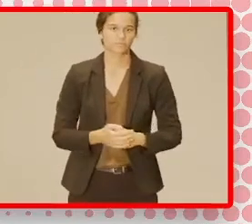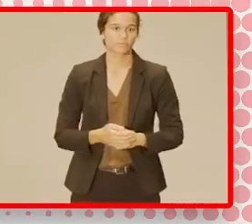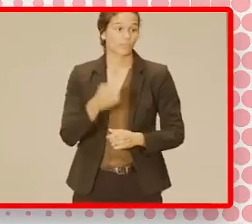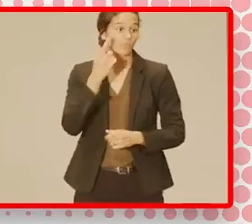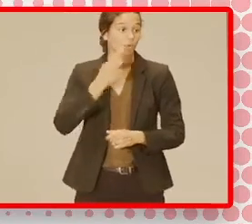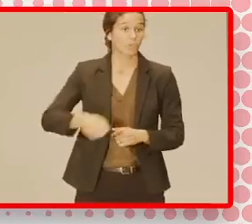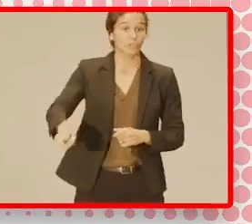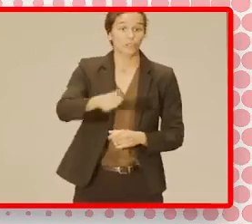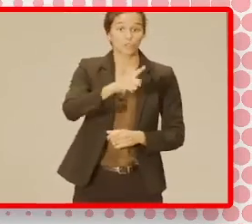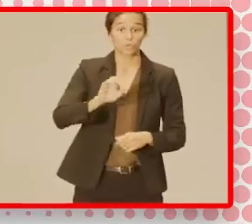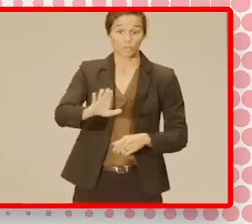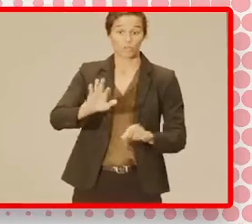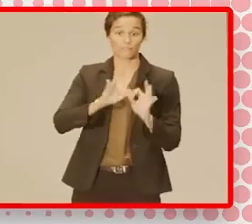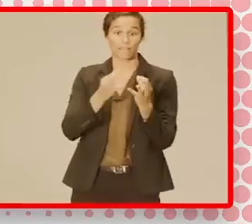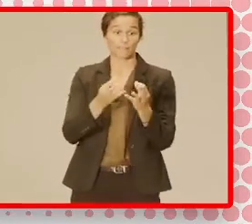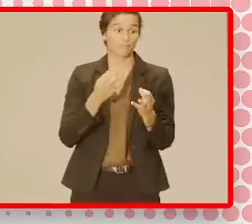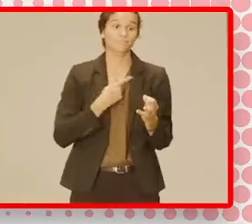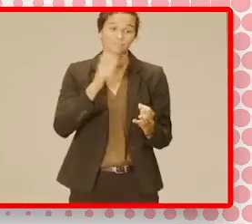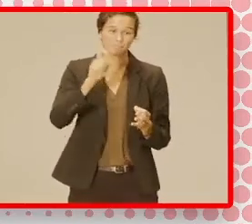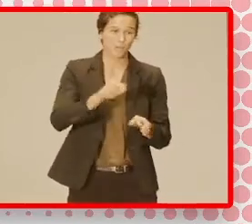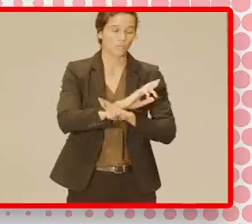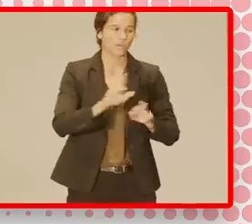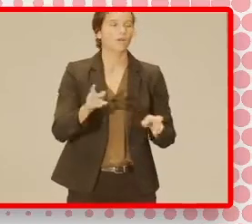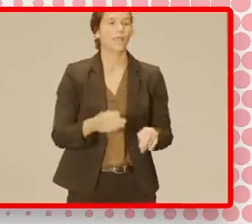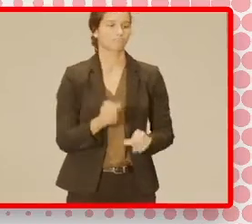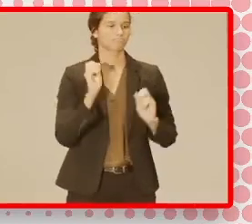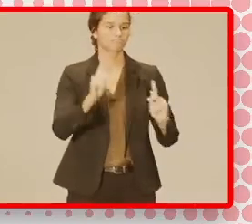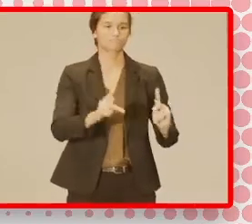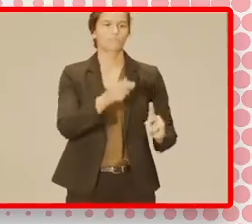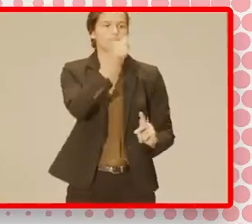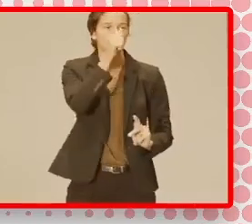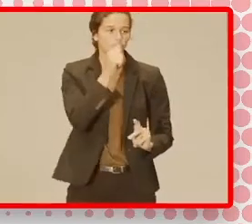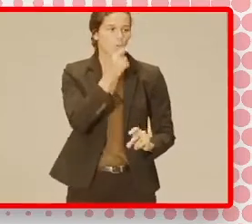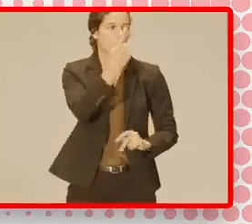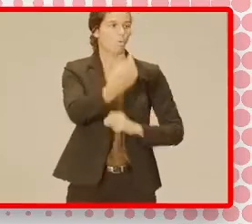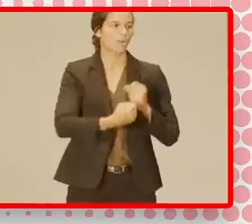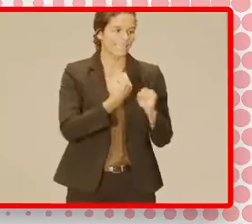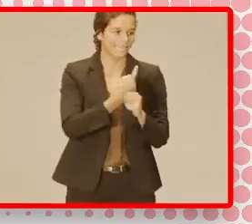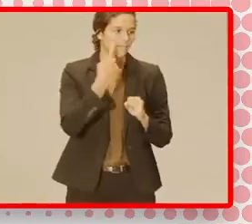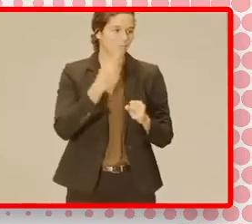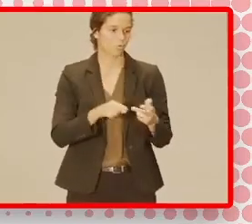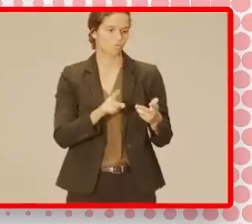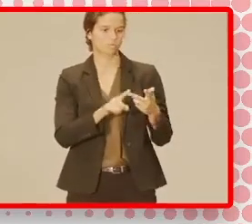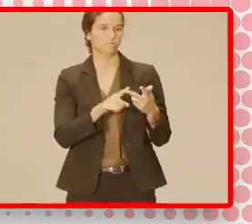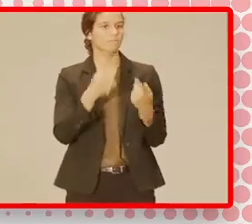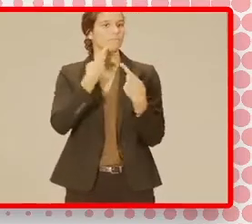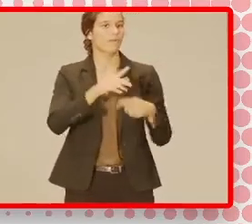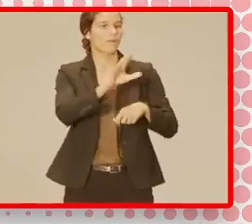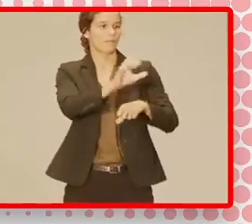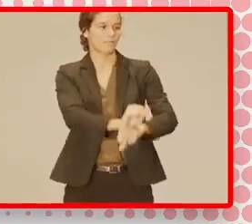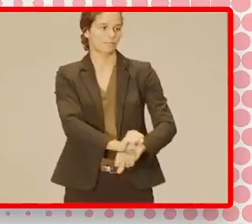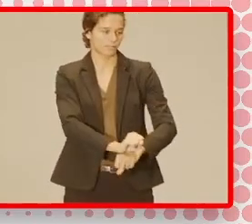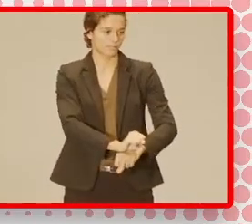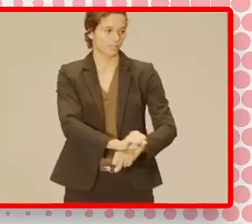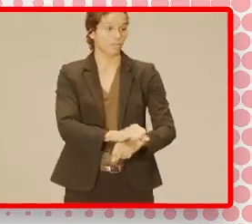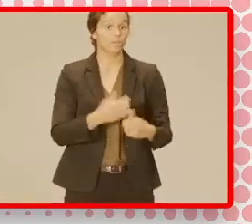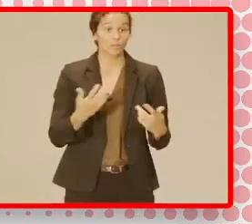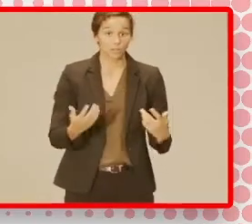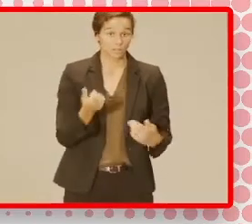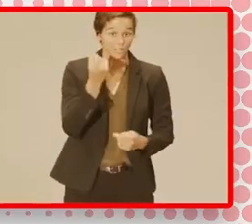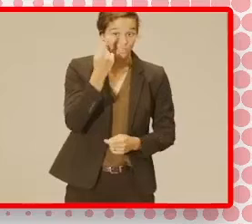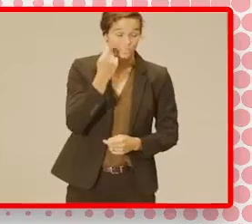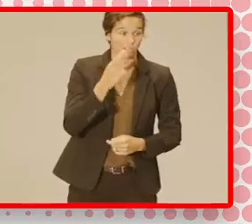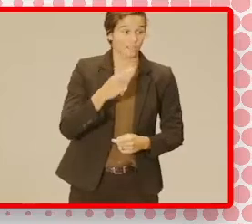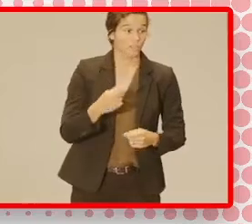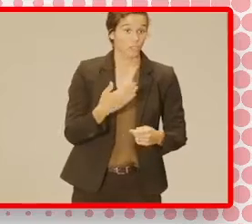year to build the 1% better mindset. But the good news is once you build that mindset, then the rest of his